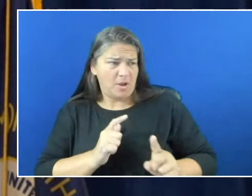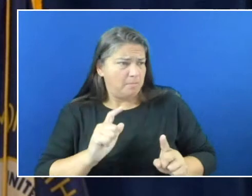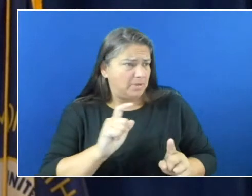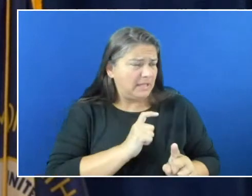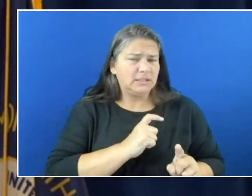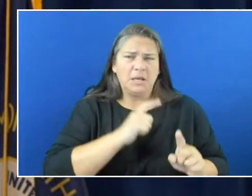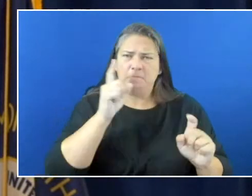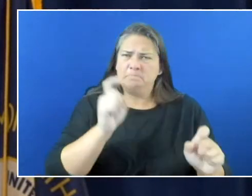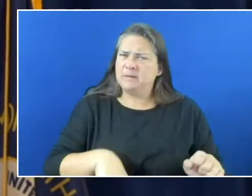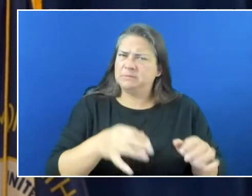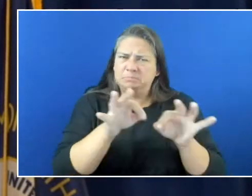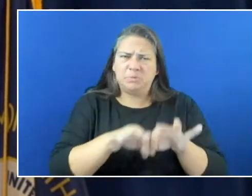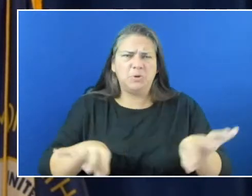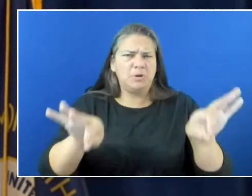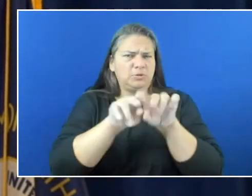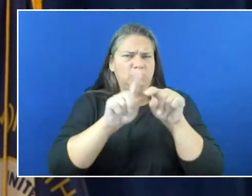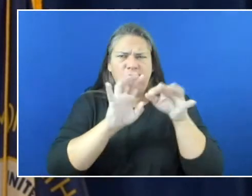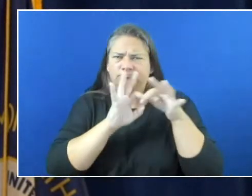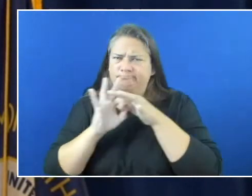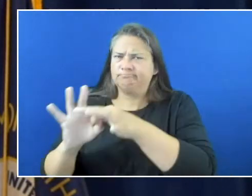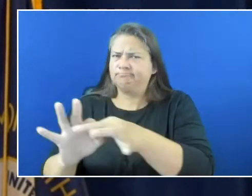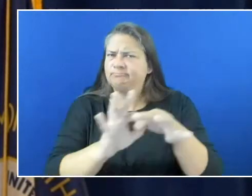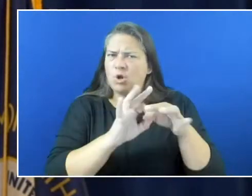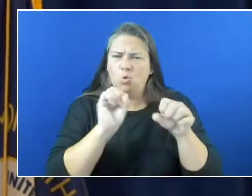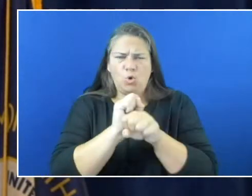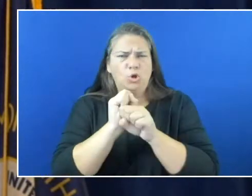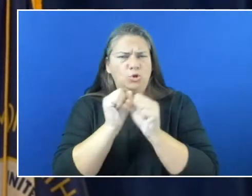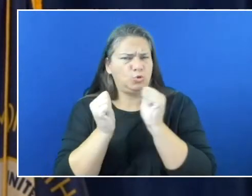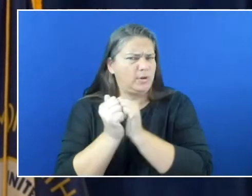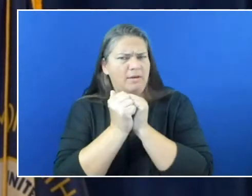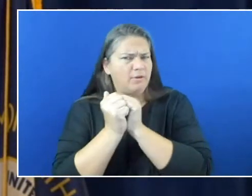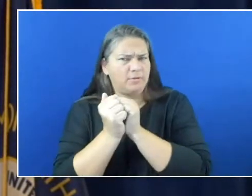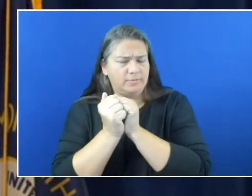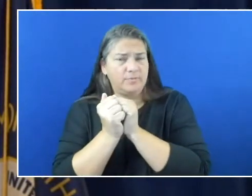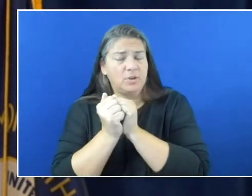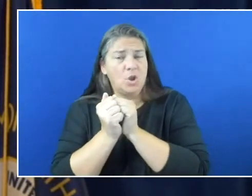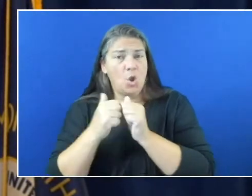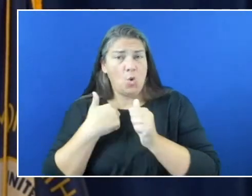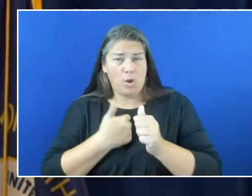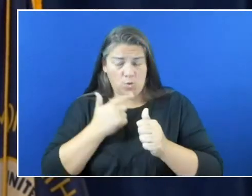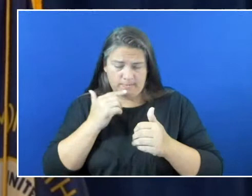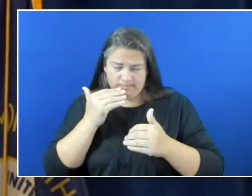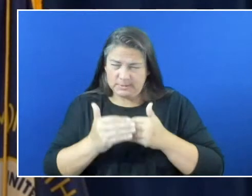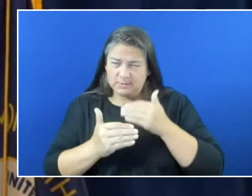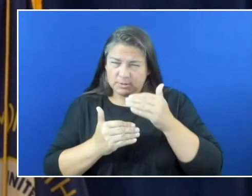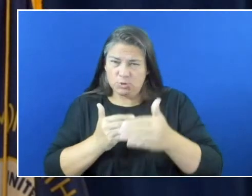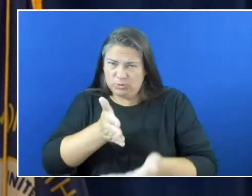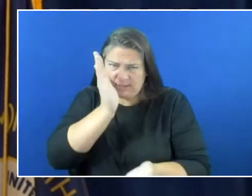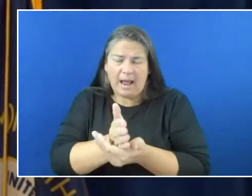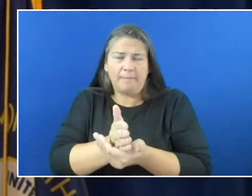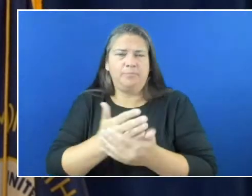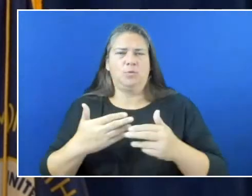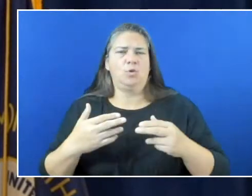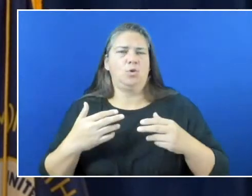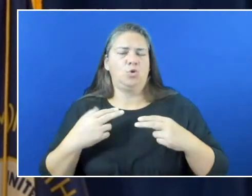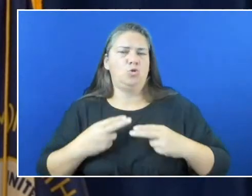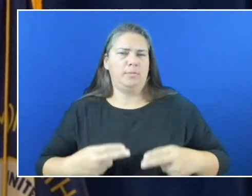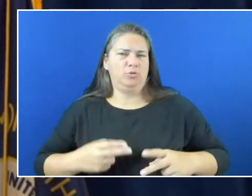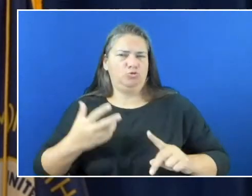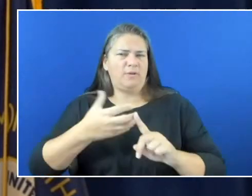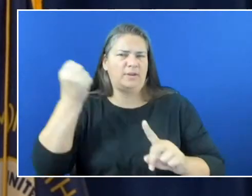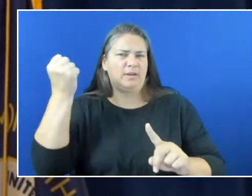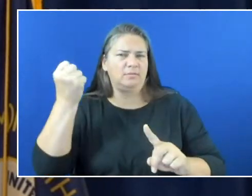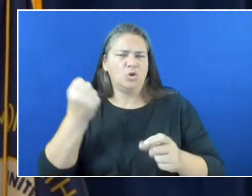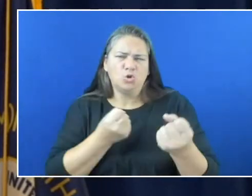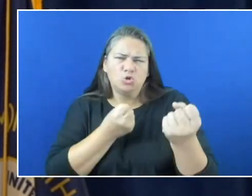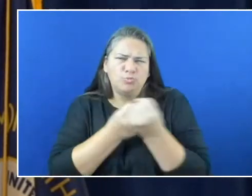together. By taking these next steps, we will stop human trafficking and support survivors. Together, we can end this in our lifetime.